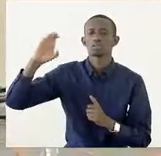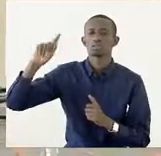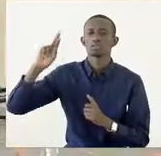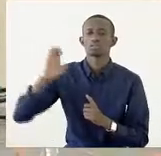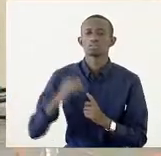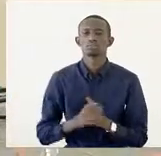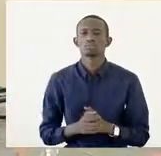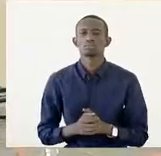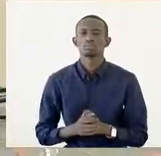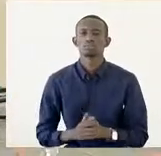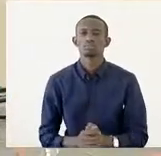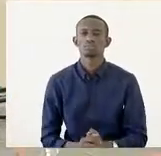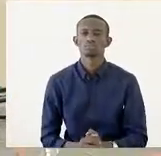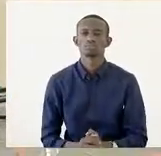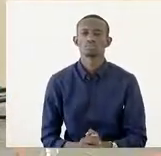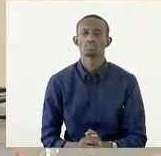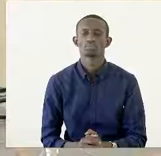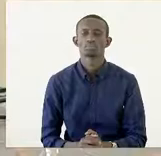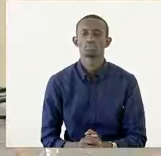Electron